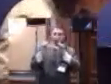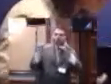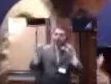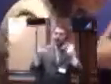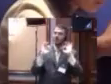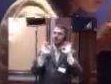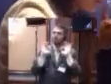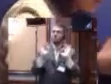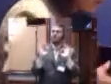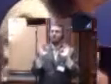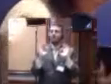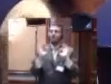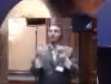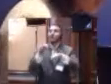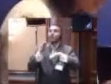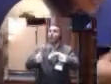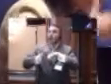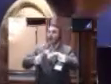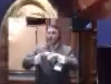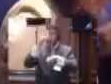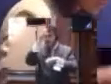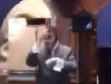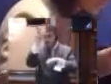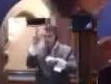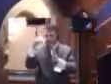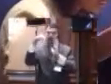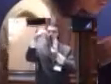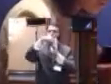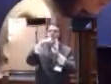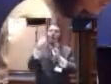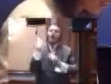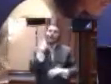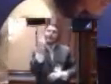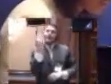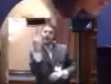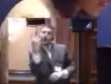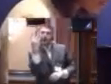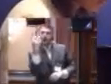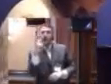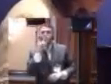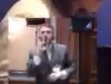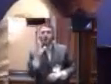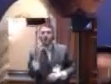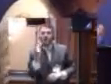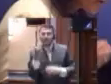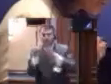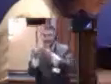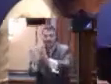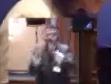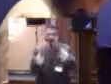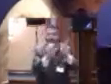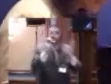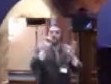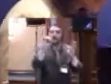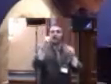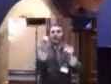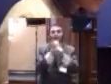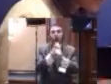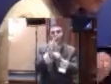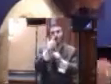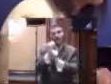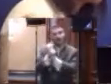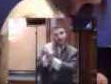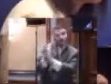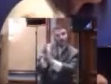more detail, well, in some detail here, but in more detail over the next day as well, is where human rights has